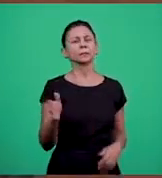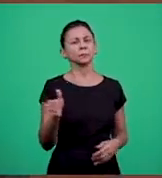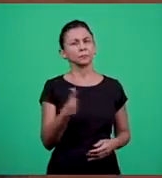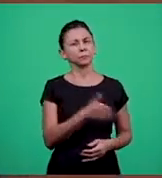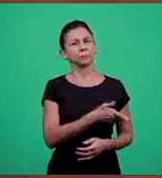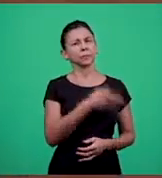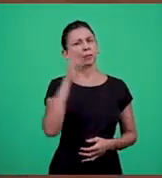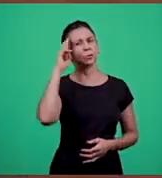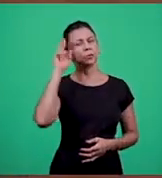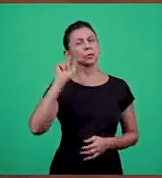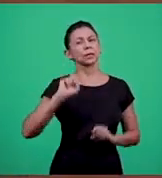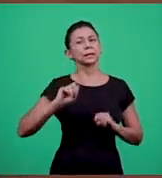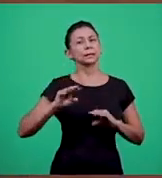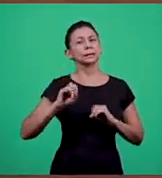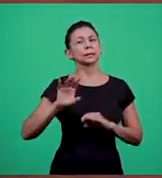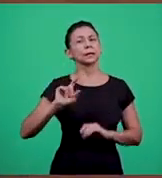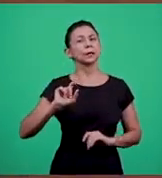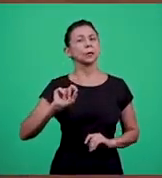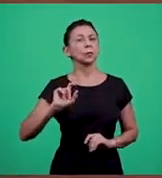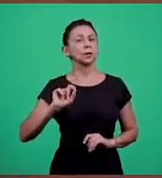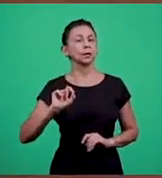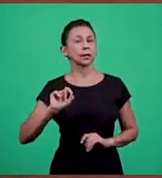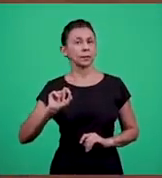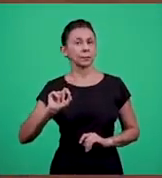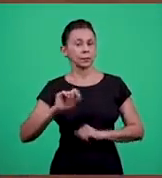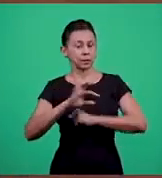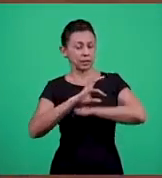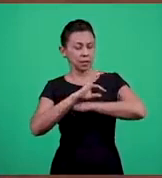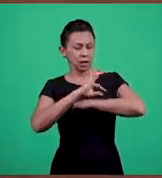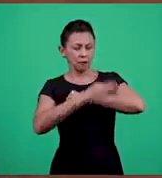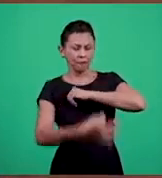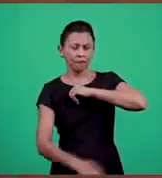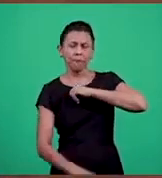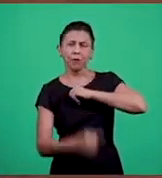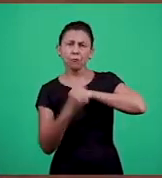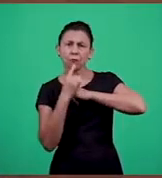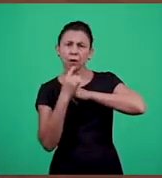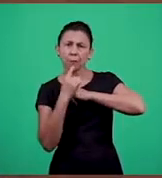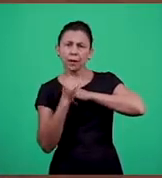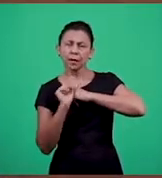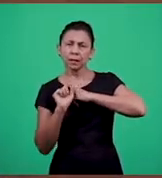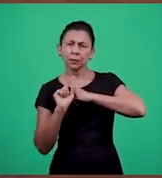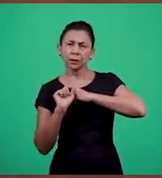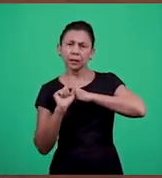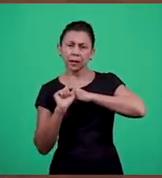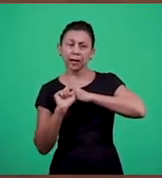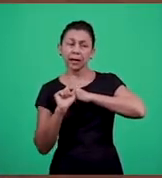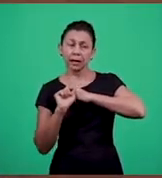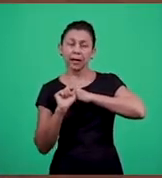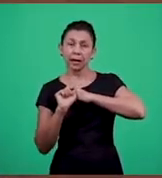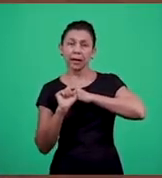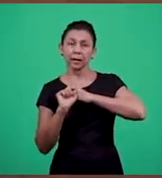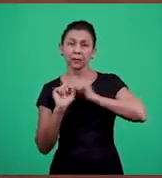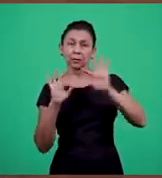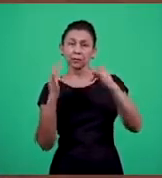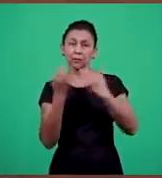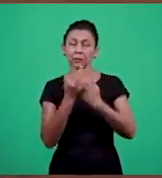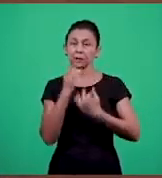so simple looking, but it would deliver Rahab and her family members